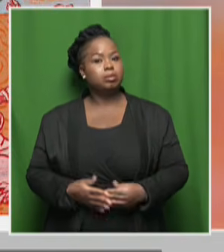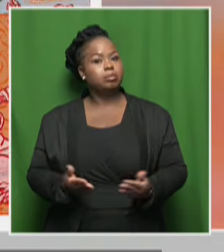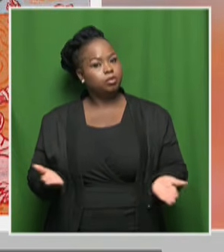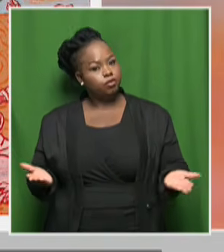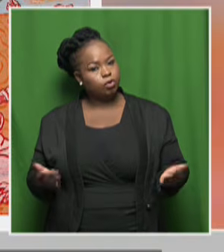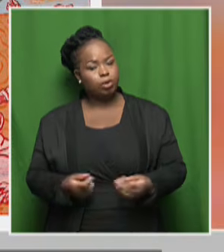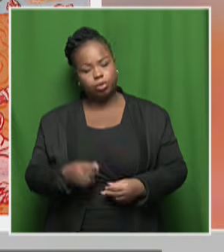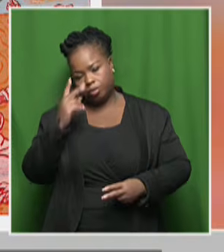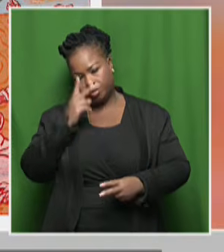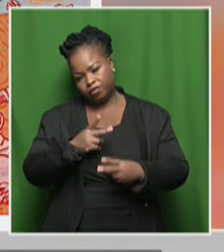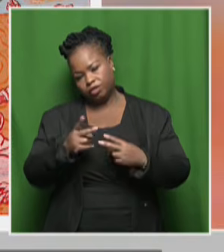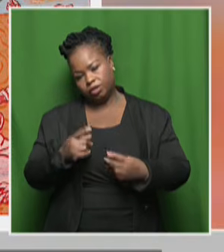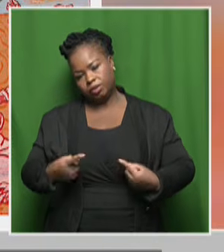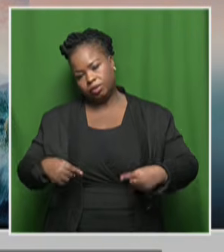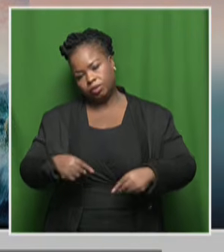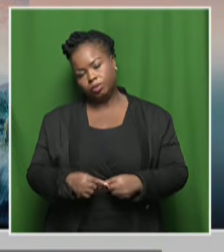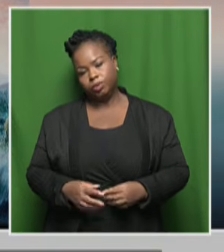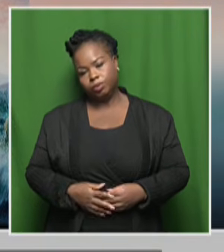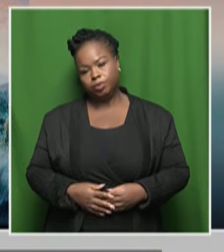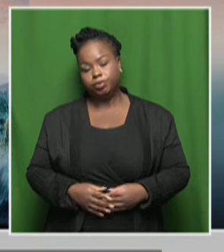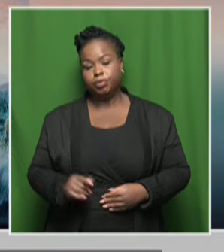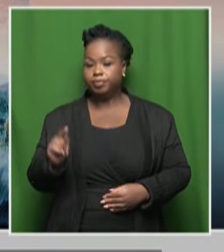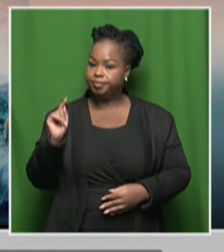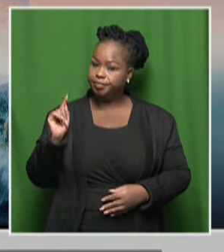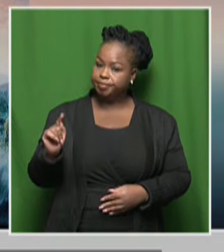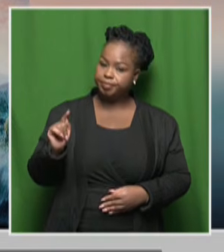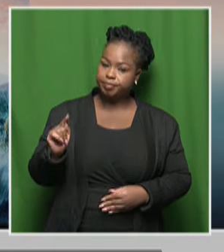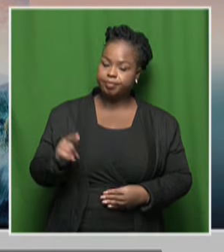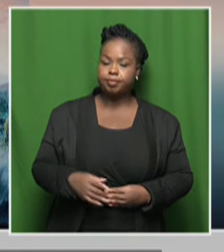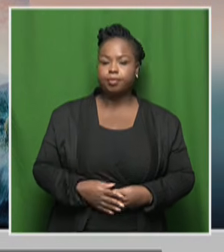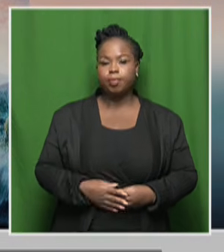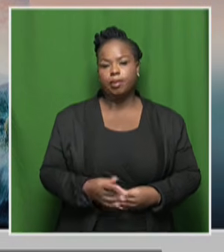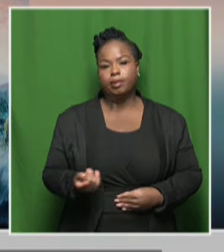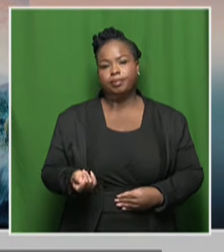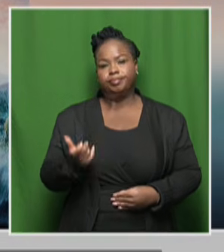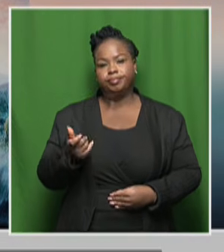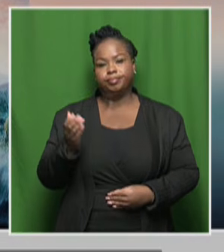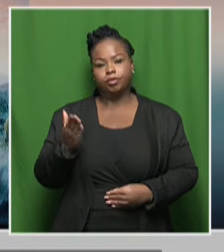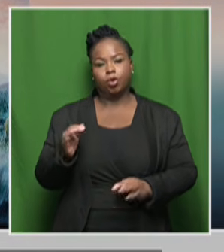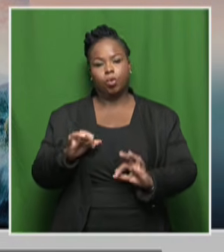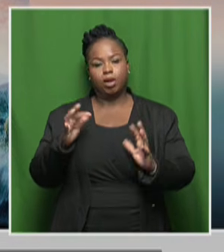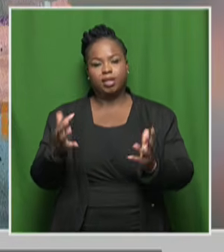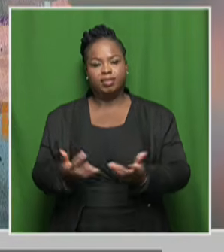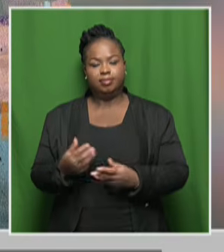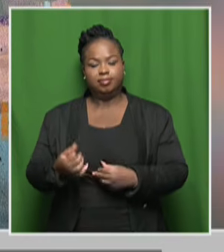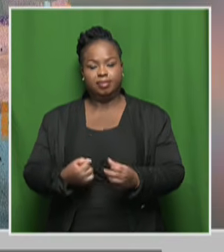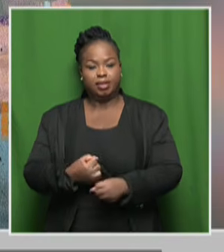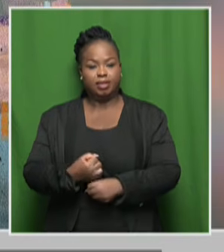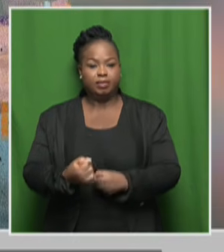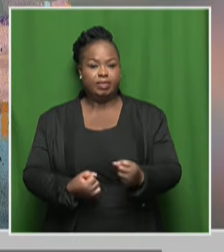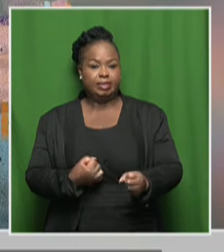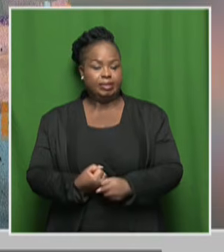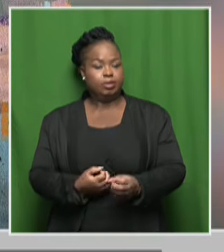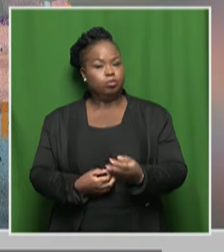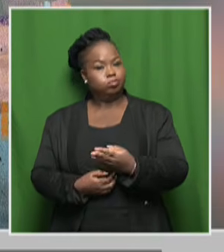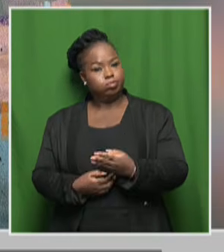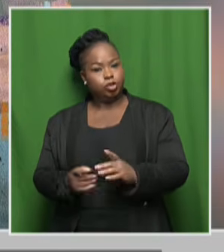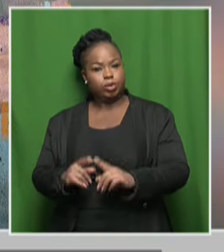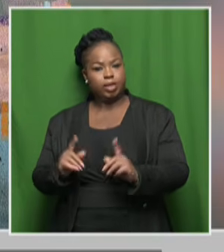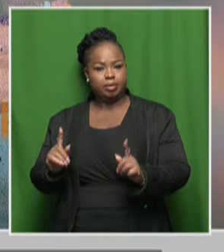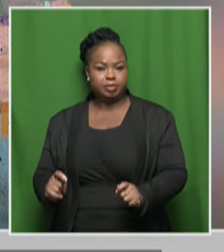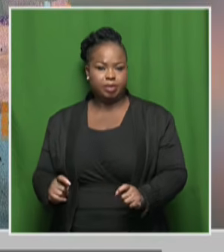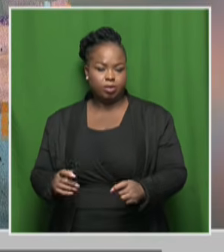and for art professionals. So this kind of little world is coming every year to Cape Town, and